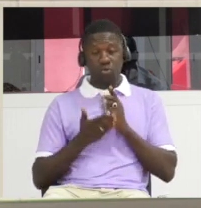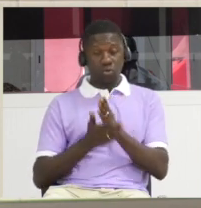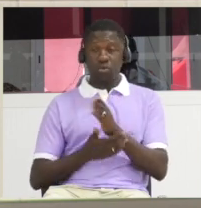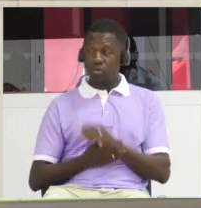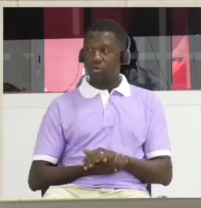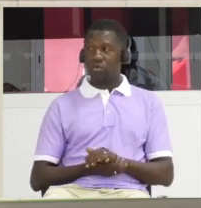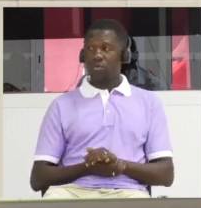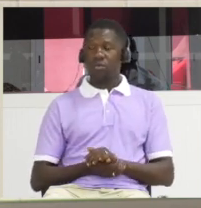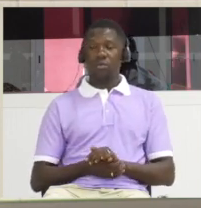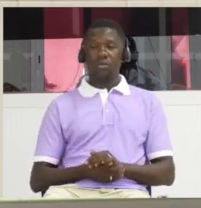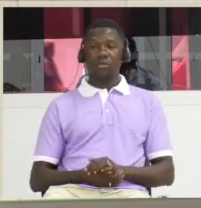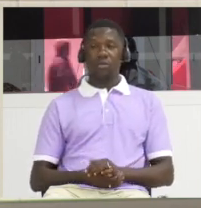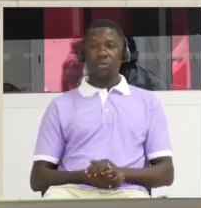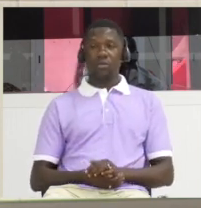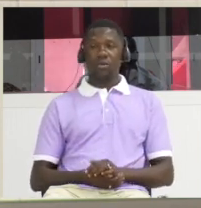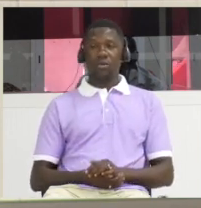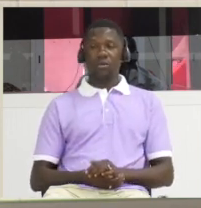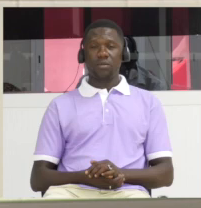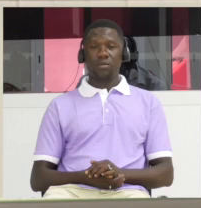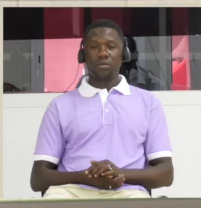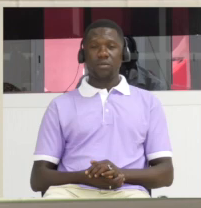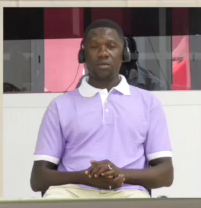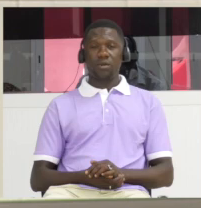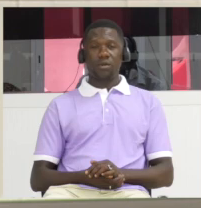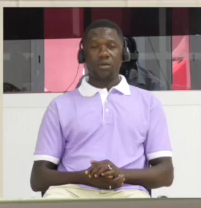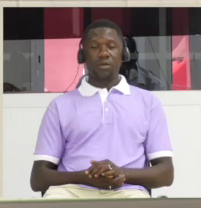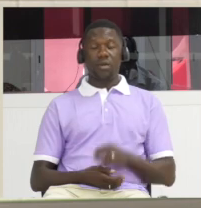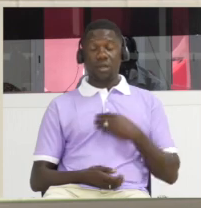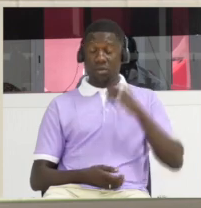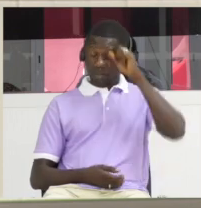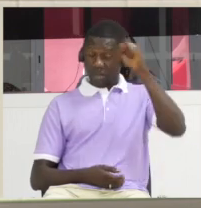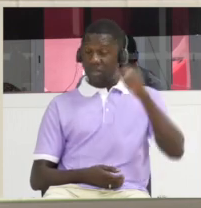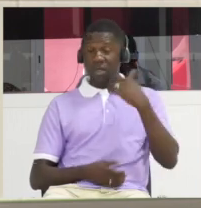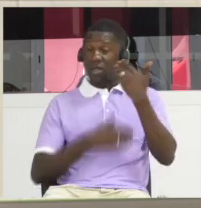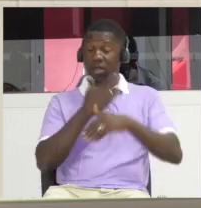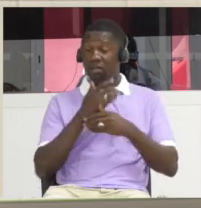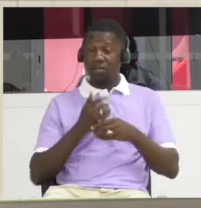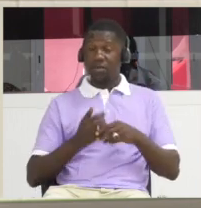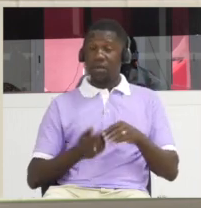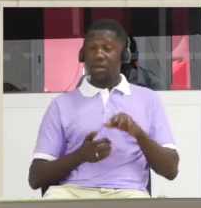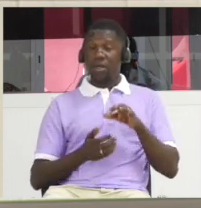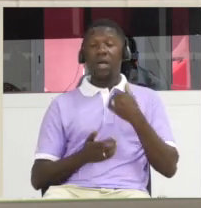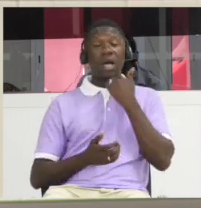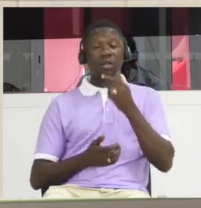Could you say that again? That was not correct. The president never requested to be evacuated.